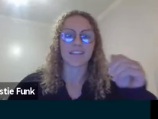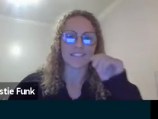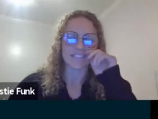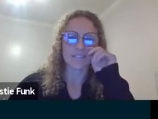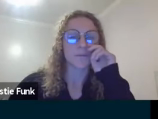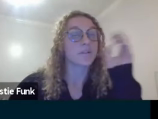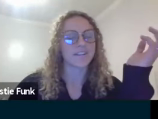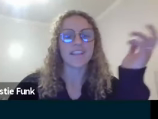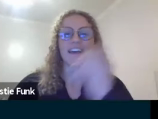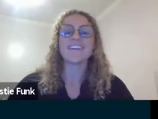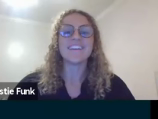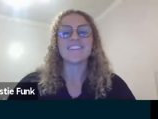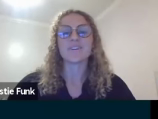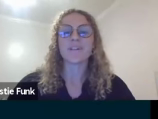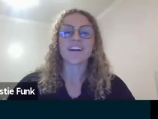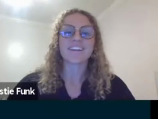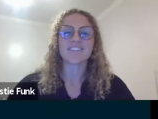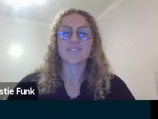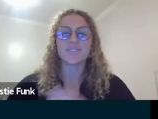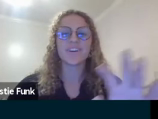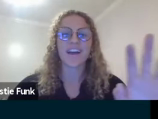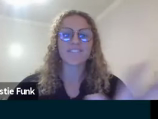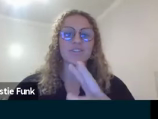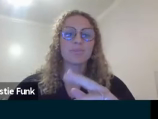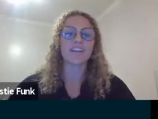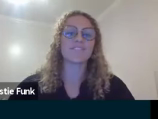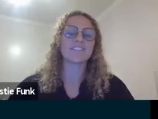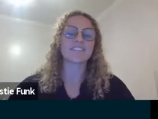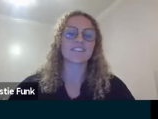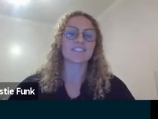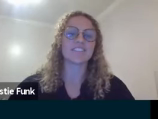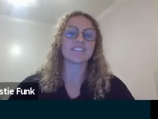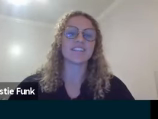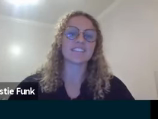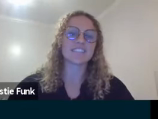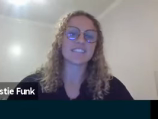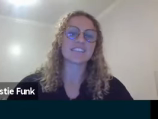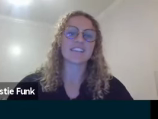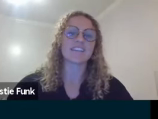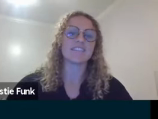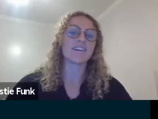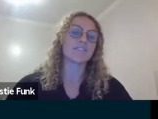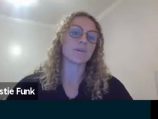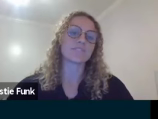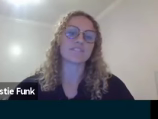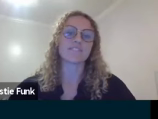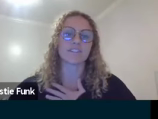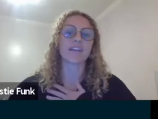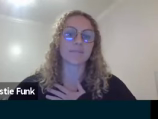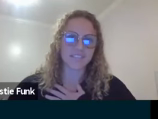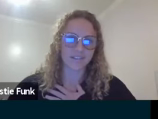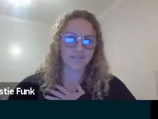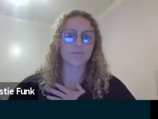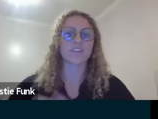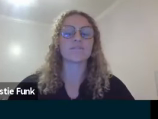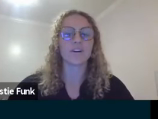apply to license. Click on that. After you applied for the technology, a licensing executive at the representative center,